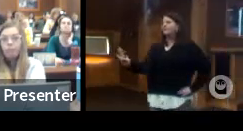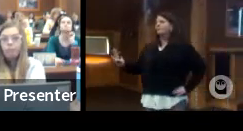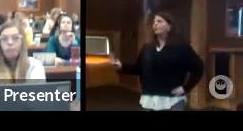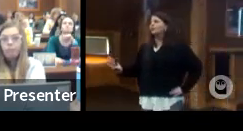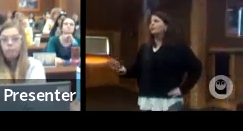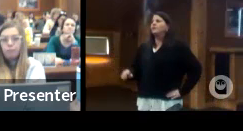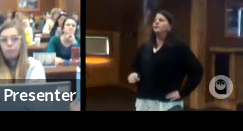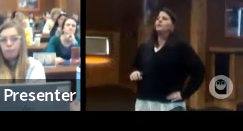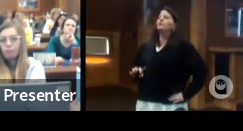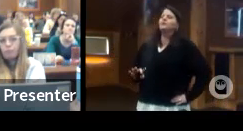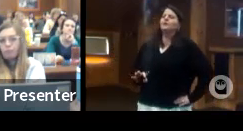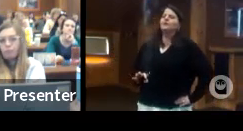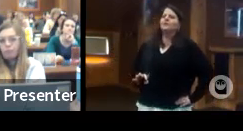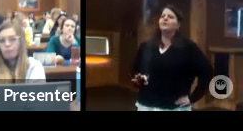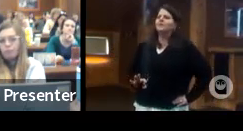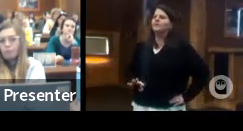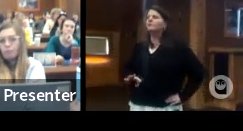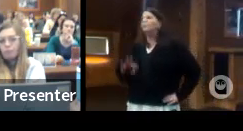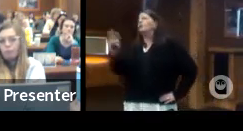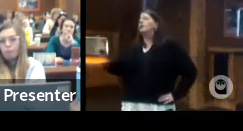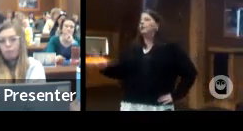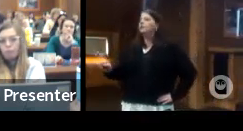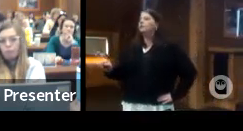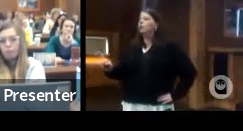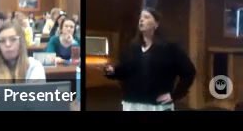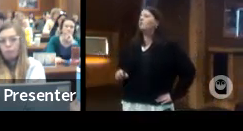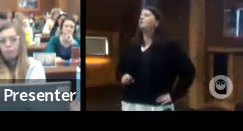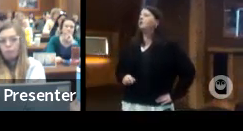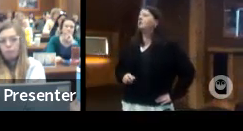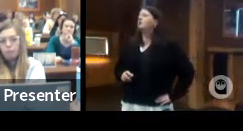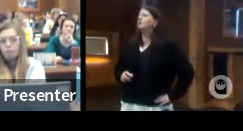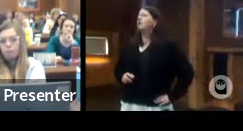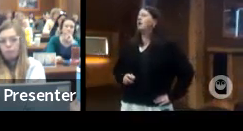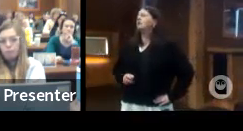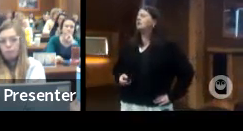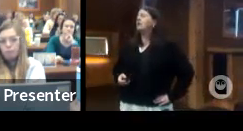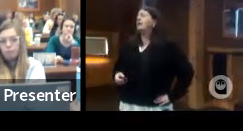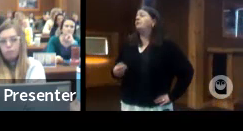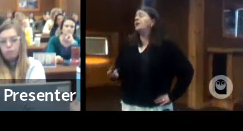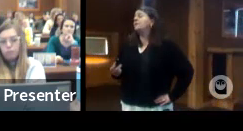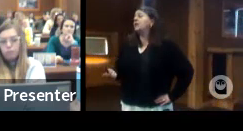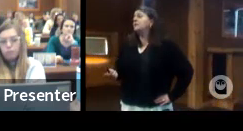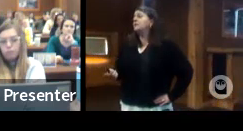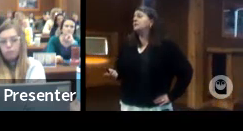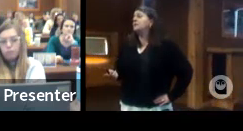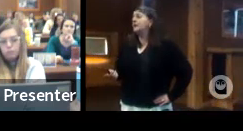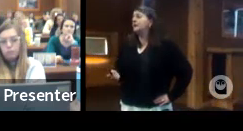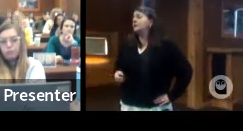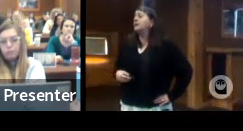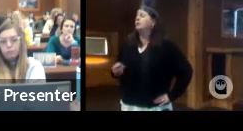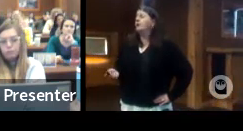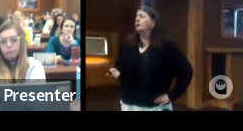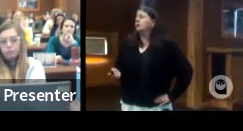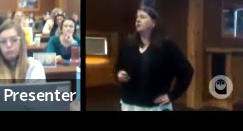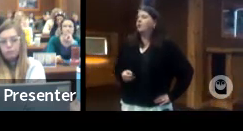attorney works. And then there's other attorneys that are just like totally into more confrontational styles. If we have a chance to see